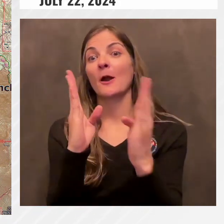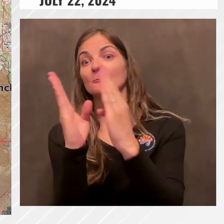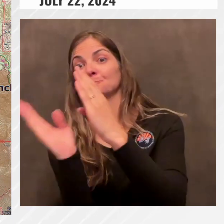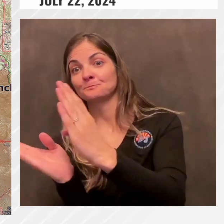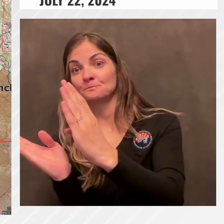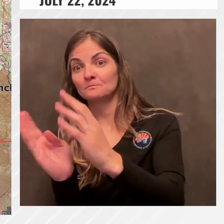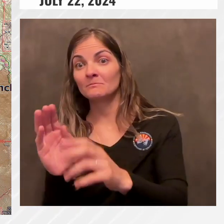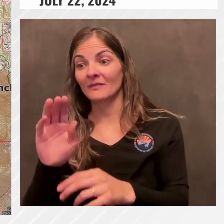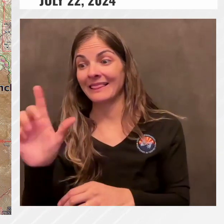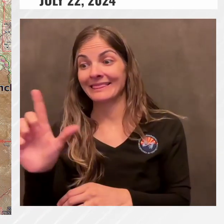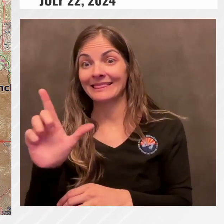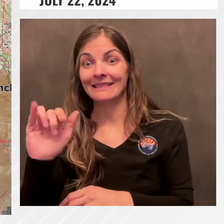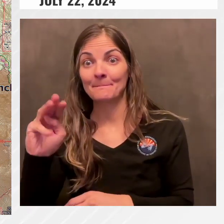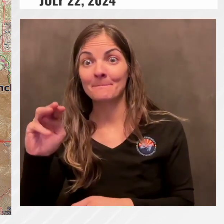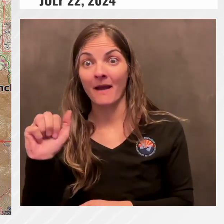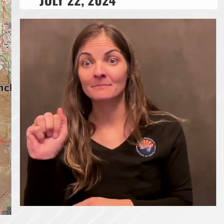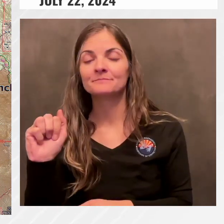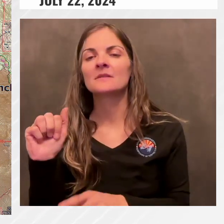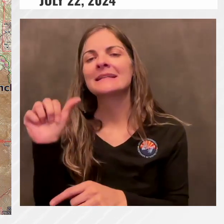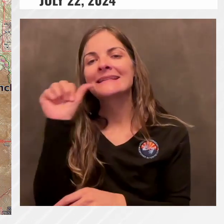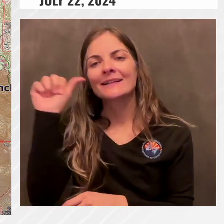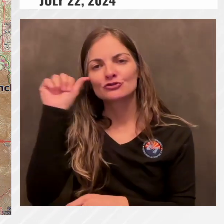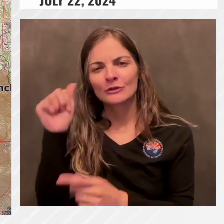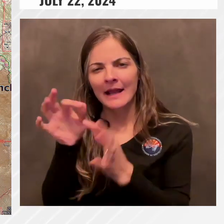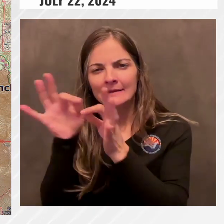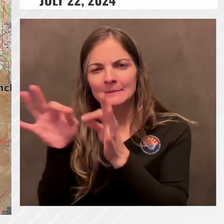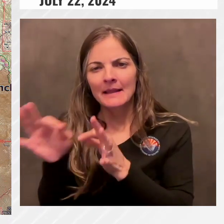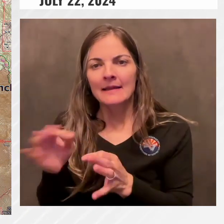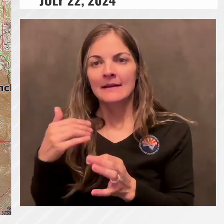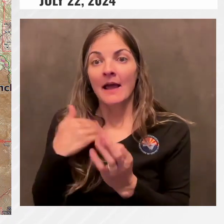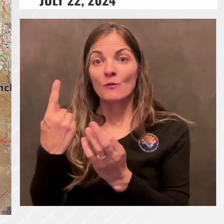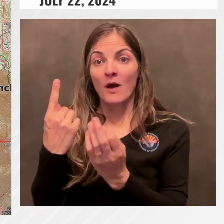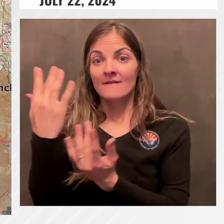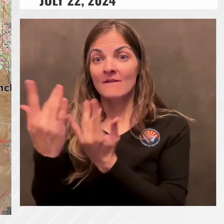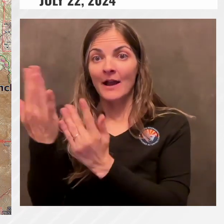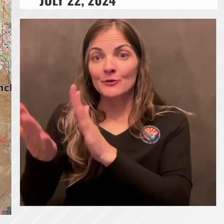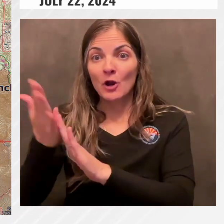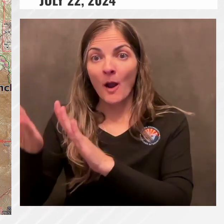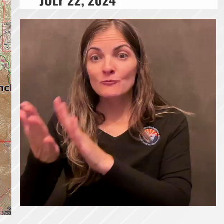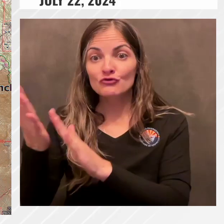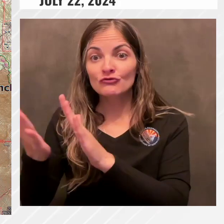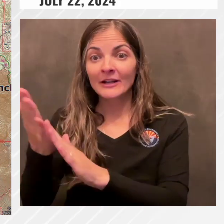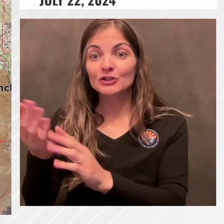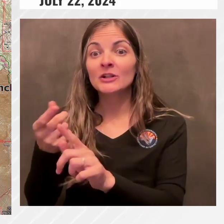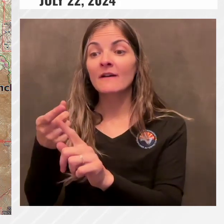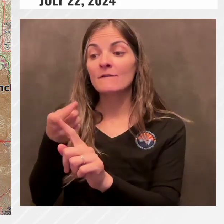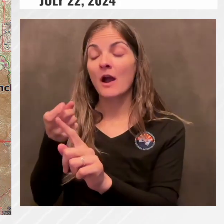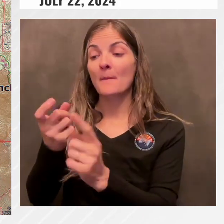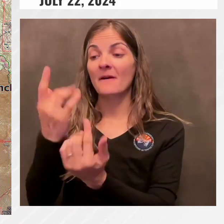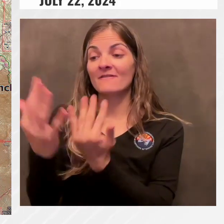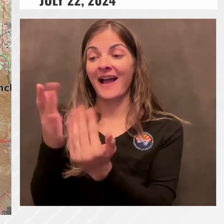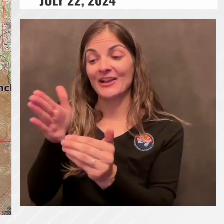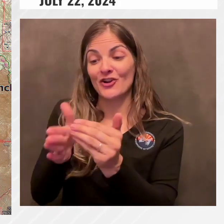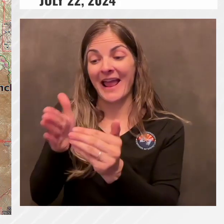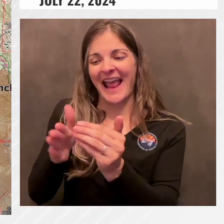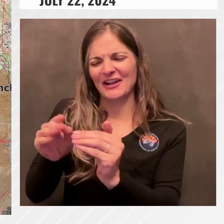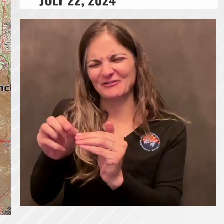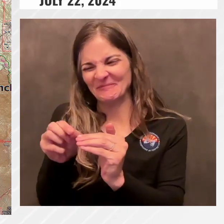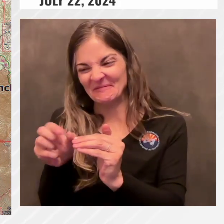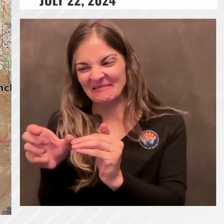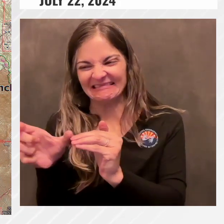with a firing operation that had occurred that took it from the fire's edge out towards DP 60 and